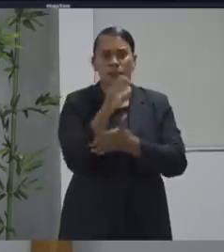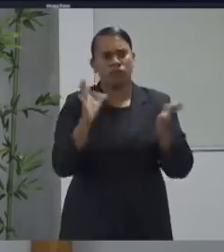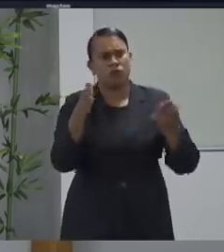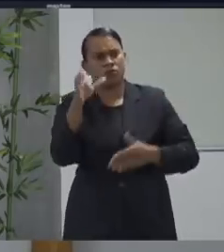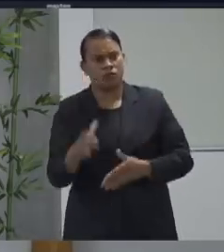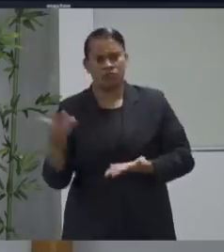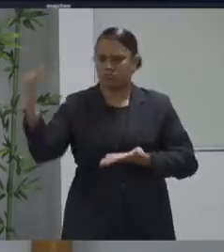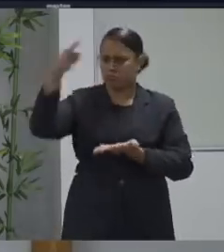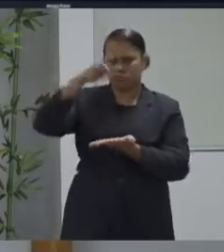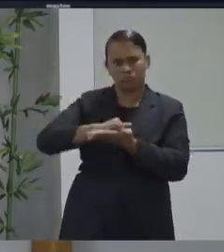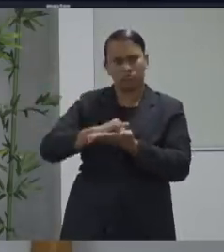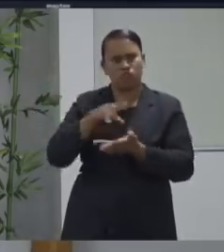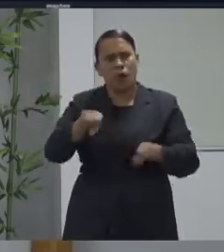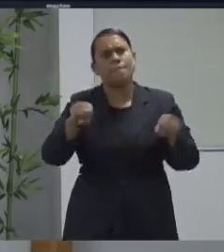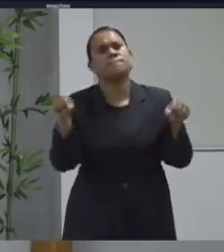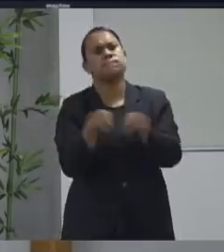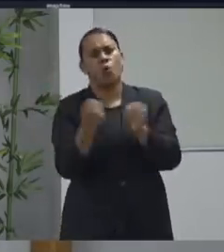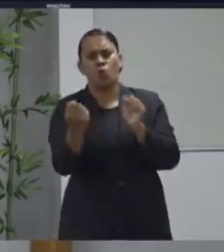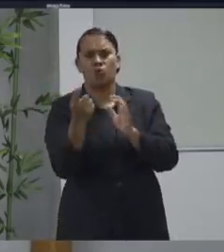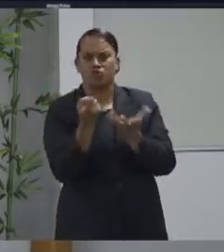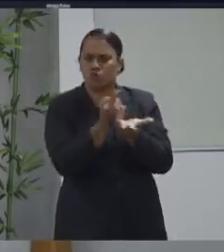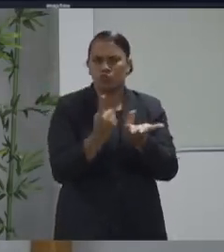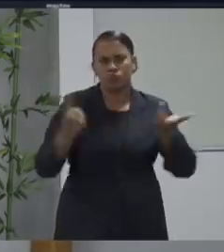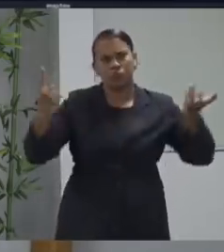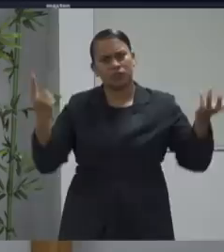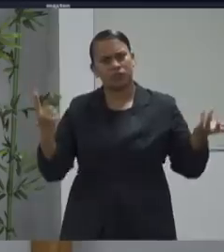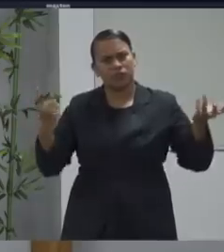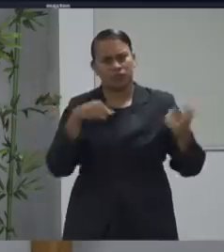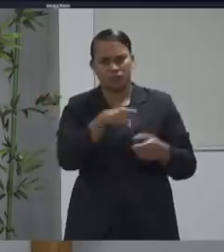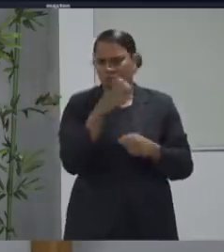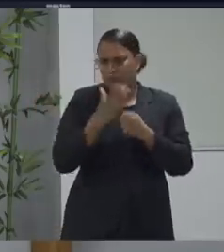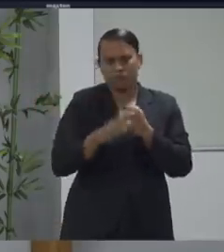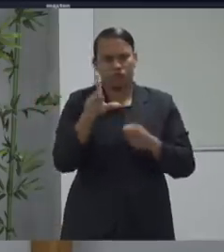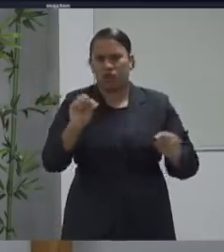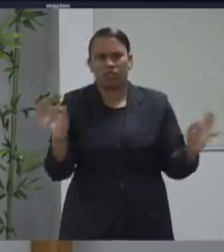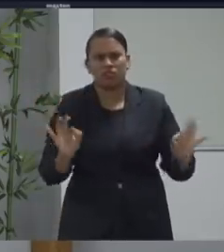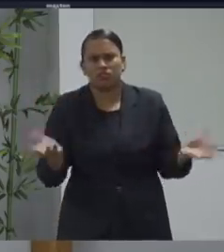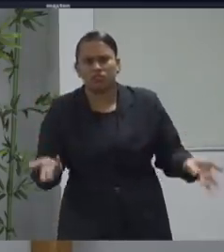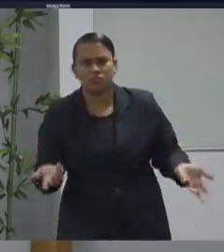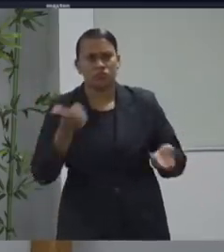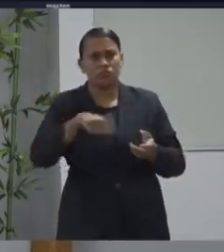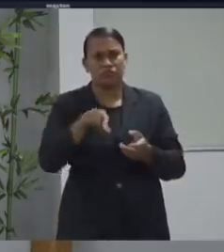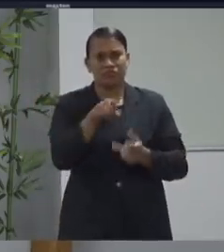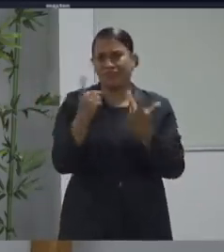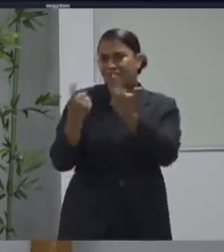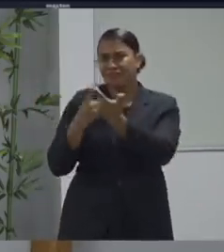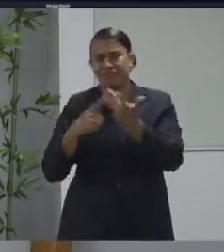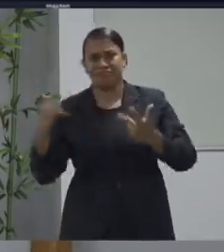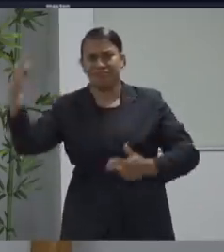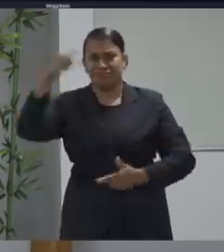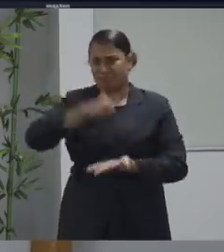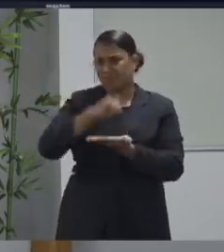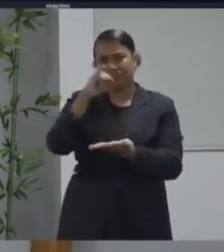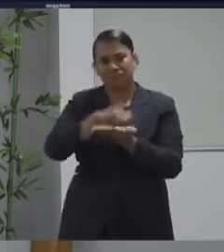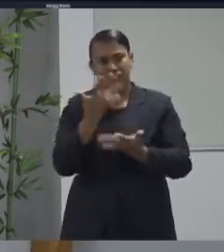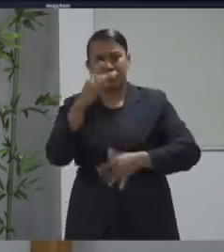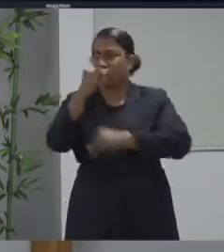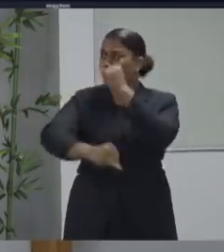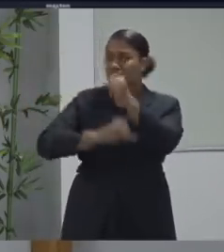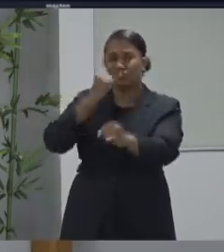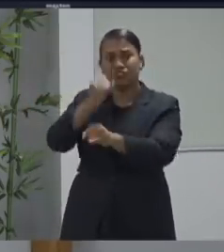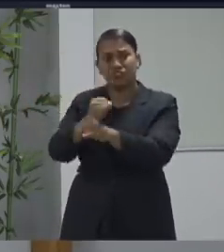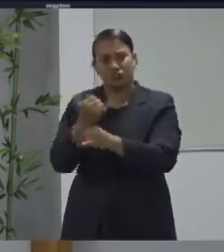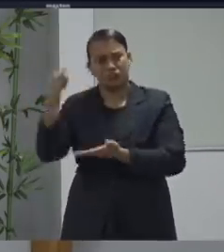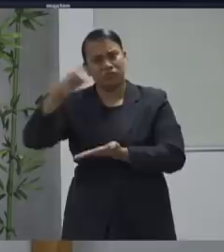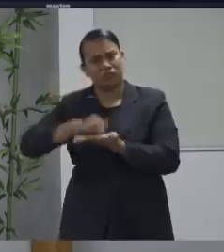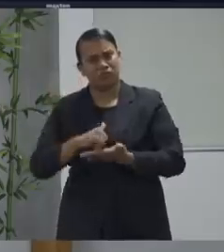broke compulsory quarantine after coming back to Fiji. Like every other person disembarking from international flights, they were